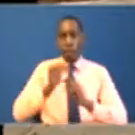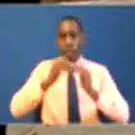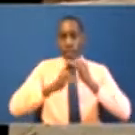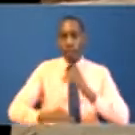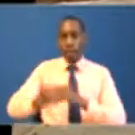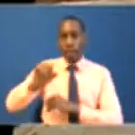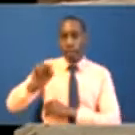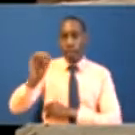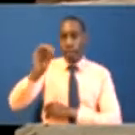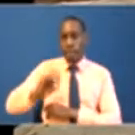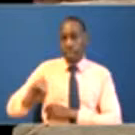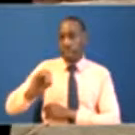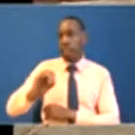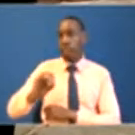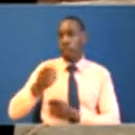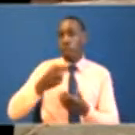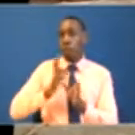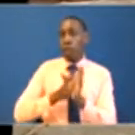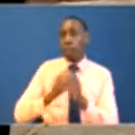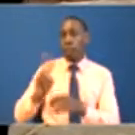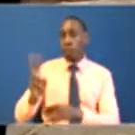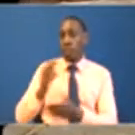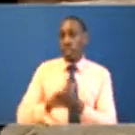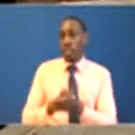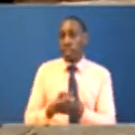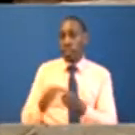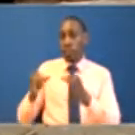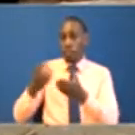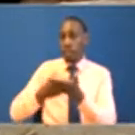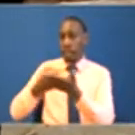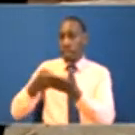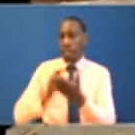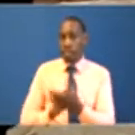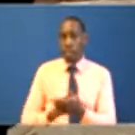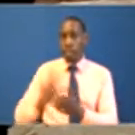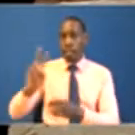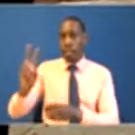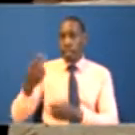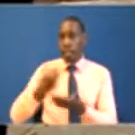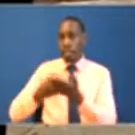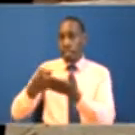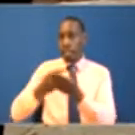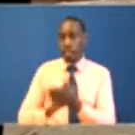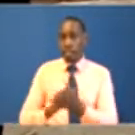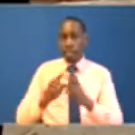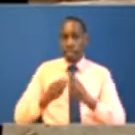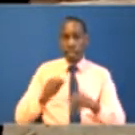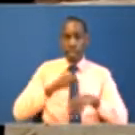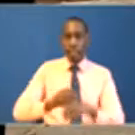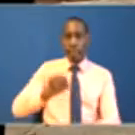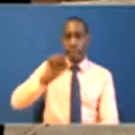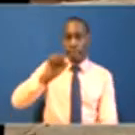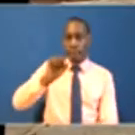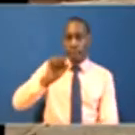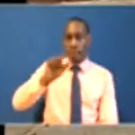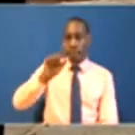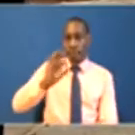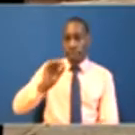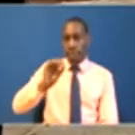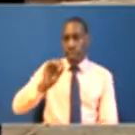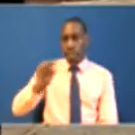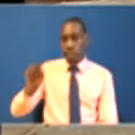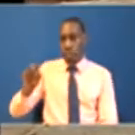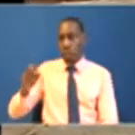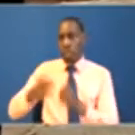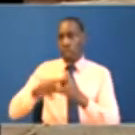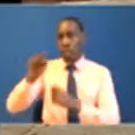percent uh will will participate in the second tier of debate so the second year of debate will begin at 5 30 p.m up to 7 p.m and